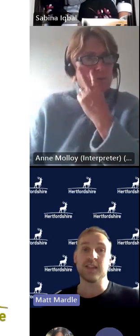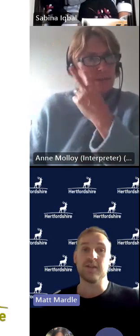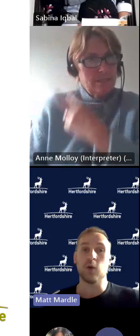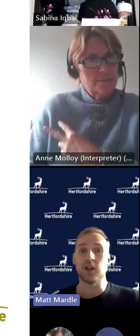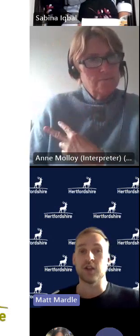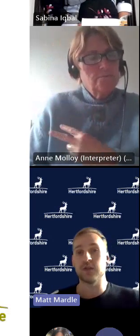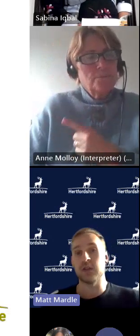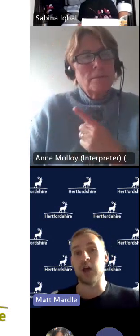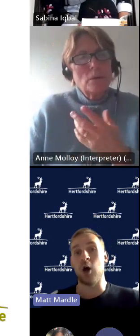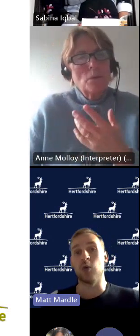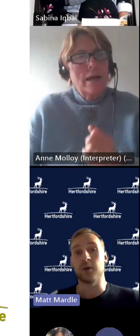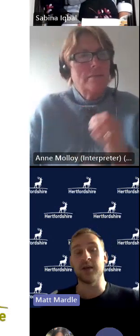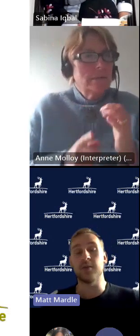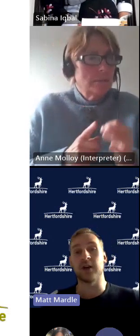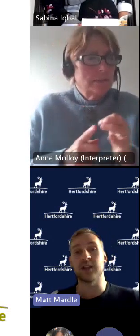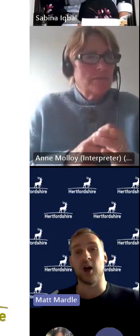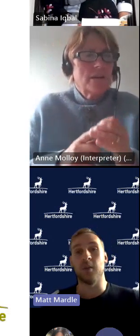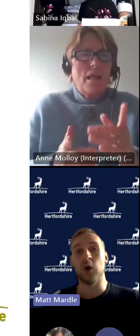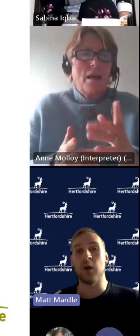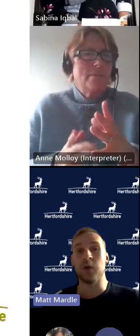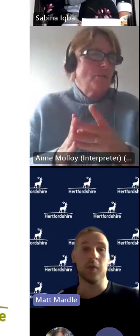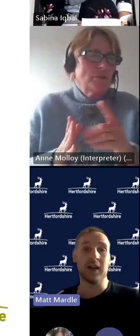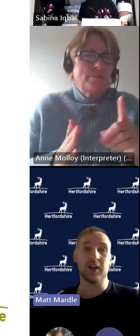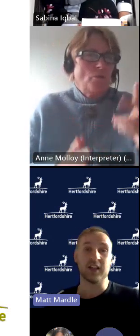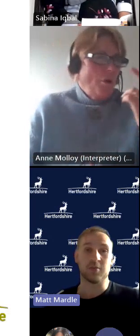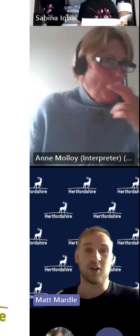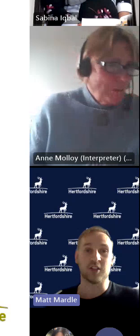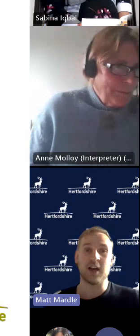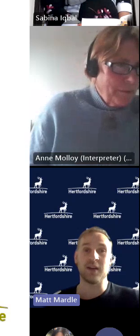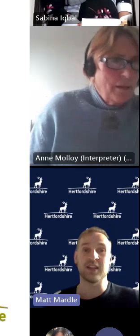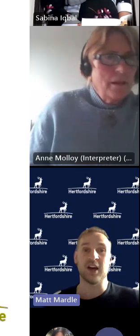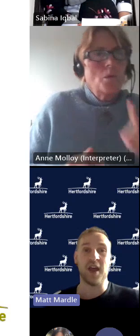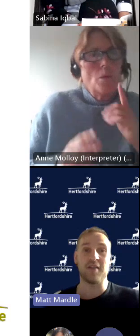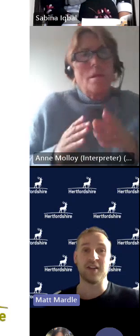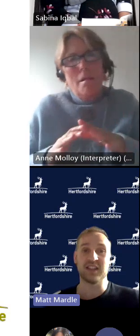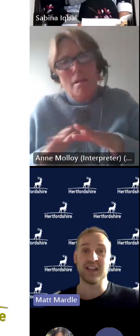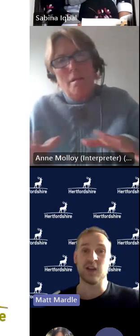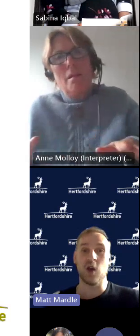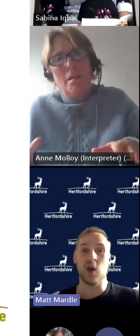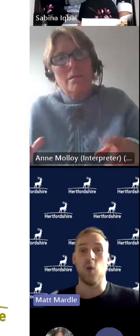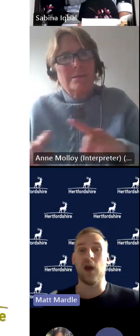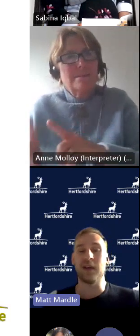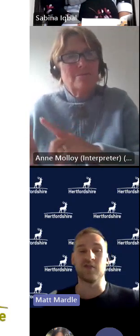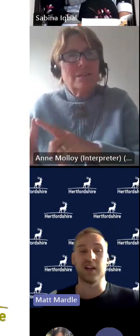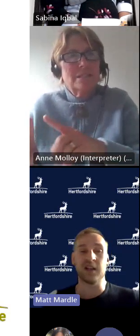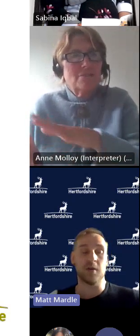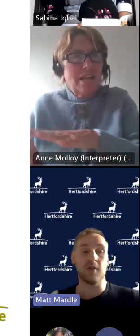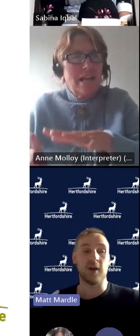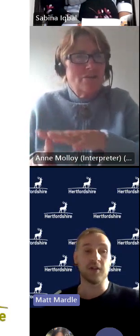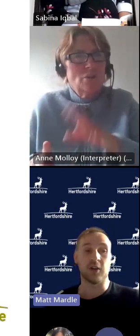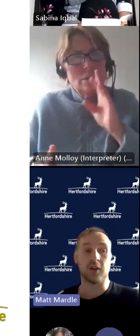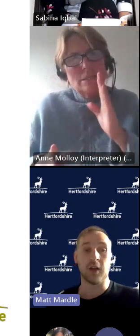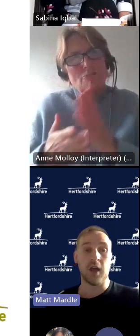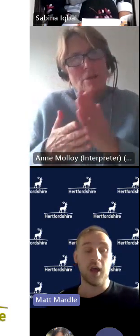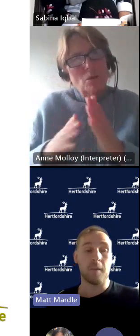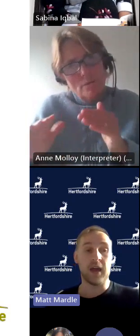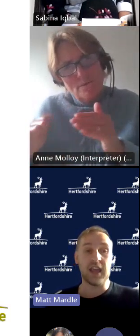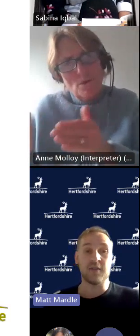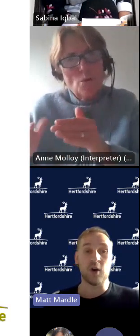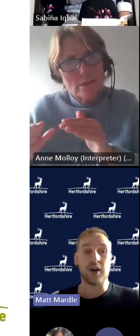do have specific ones for older people, for example, and we will be looking to branch out into other areas to see where we can really put a focus